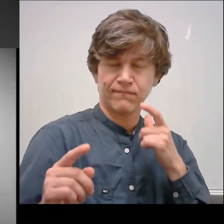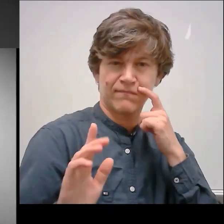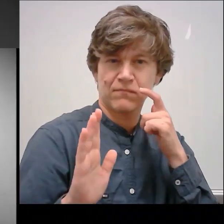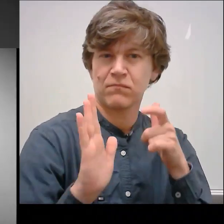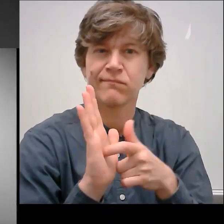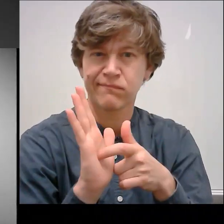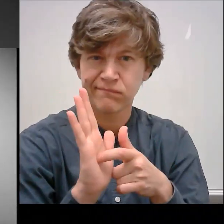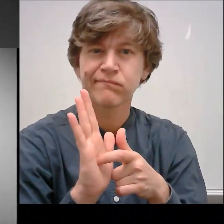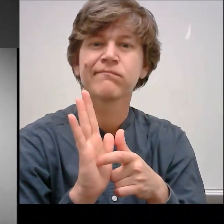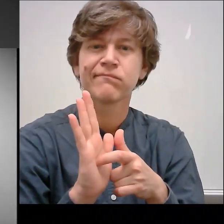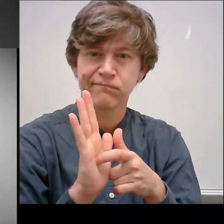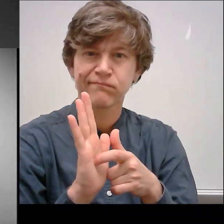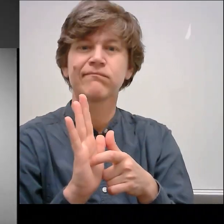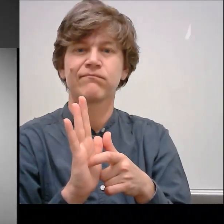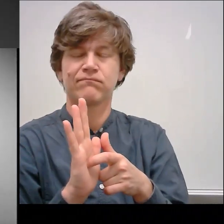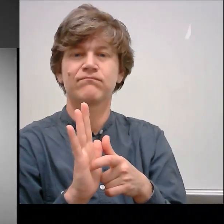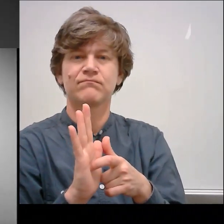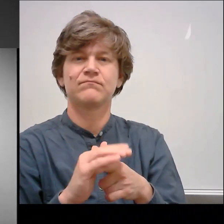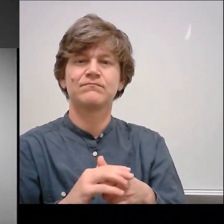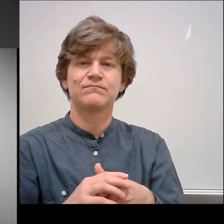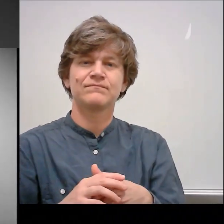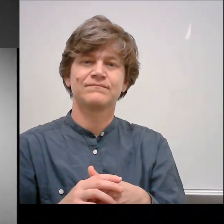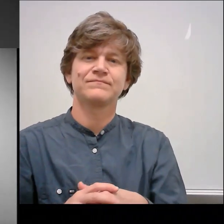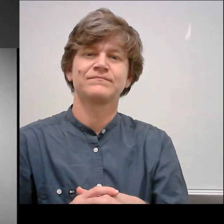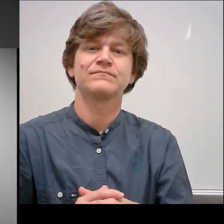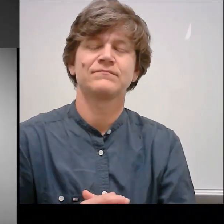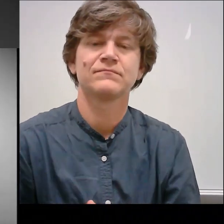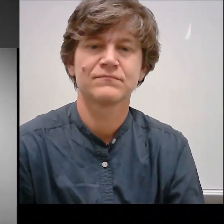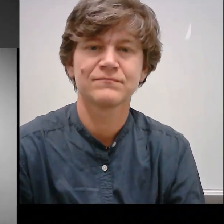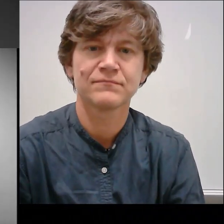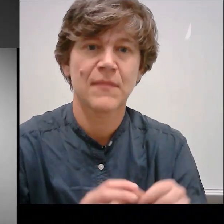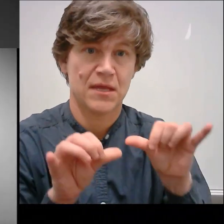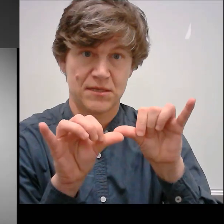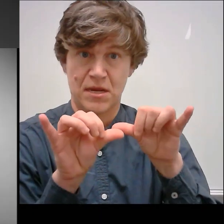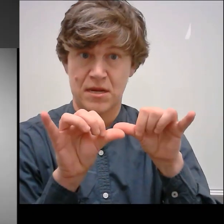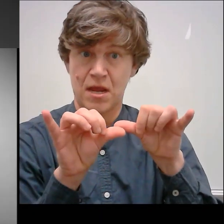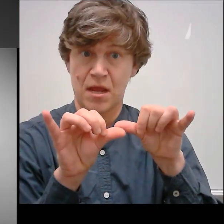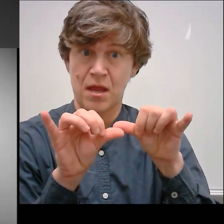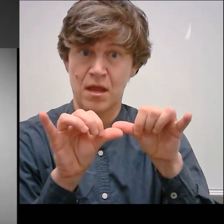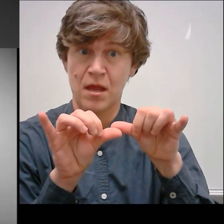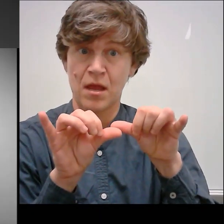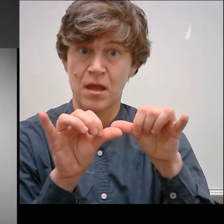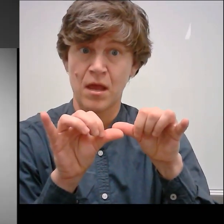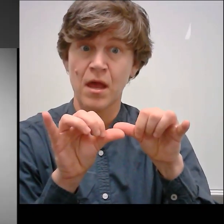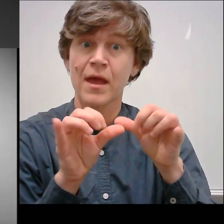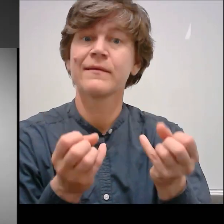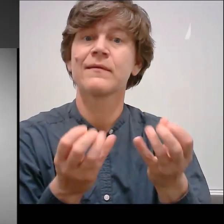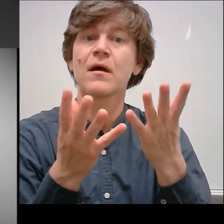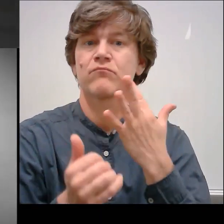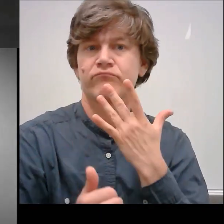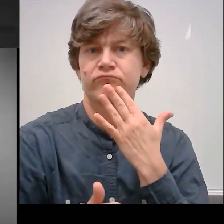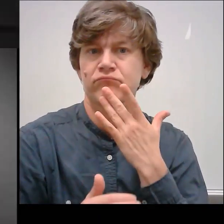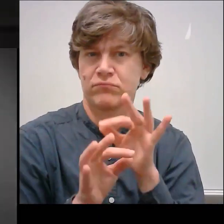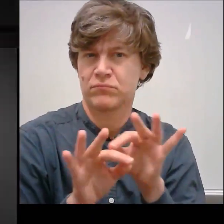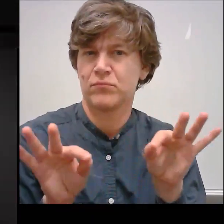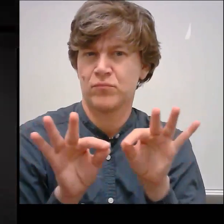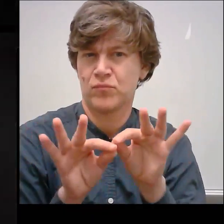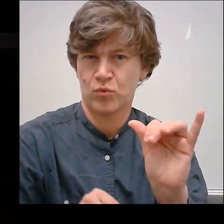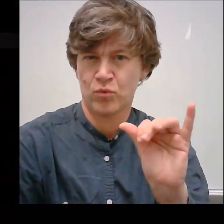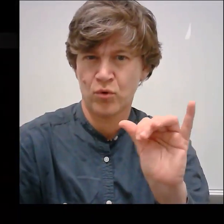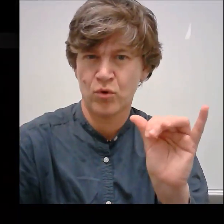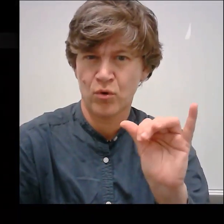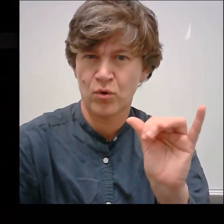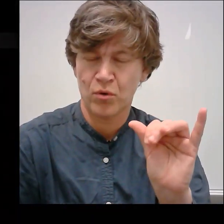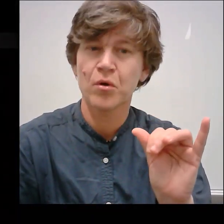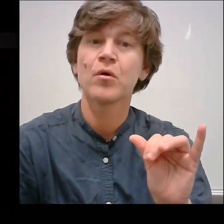made up of smaller shapes in the typography. Size or quantity of color does matter. We're